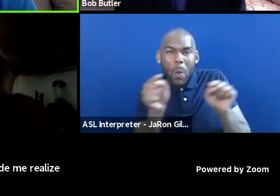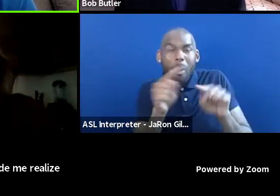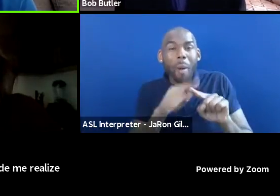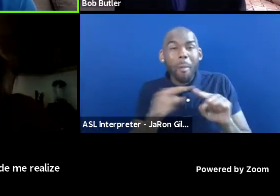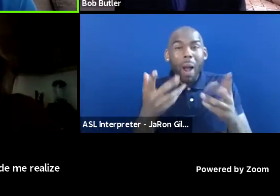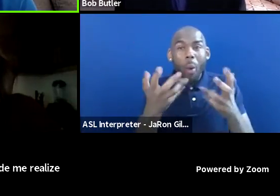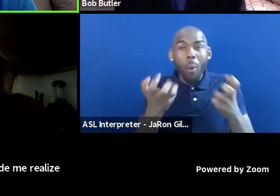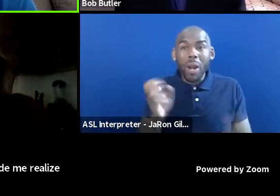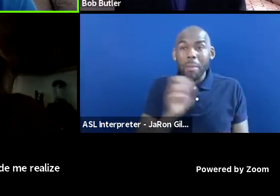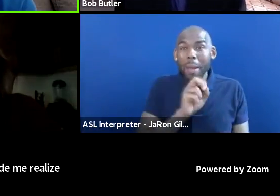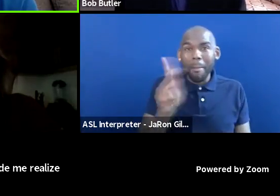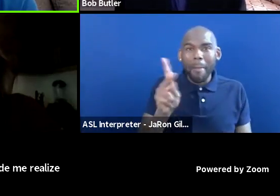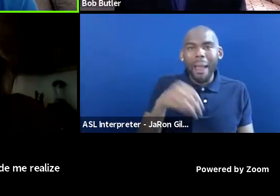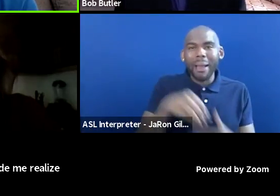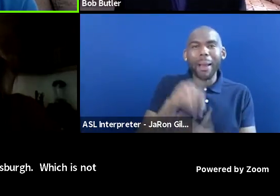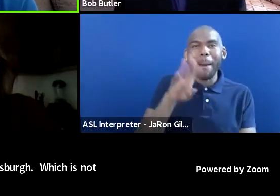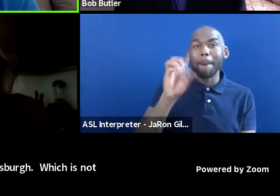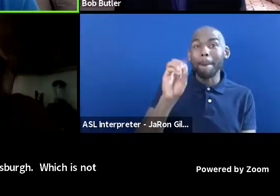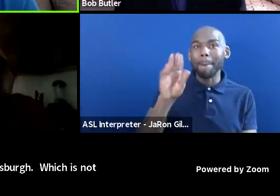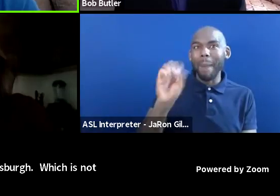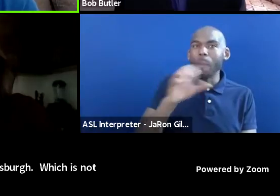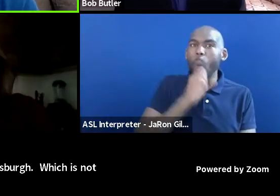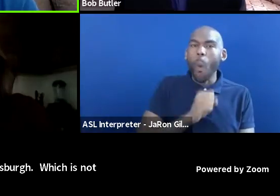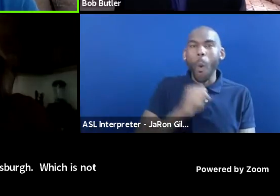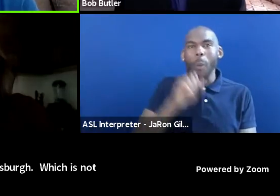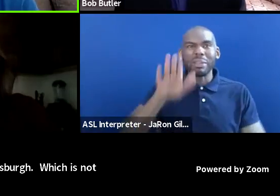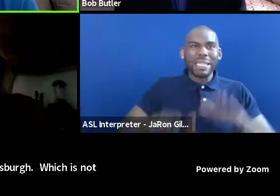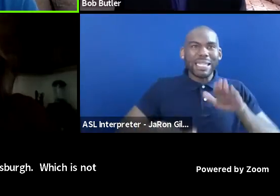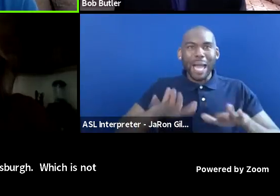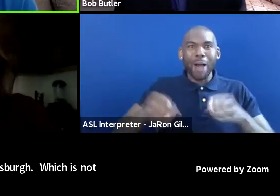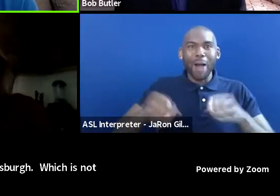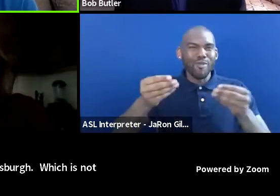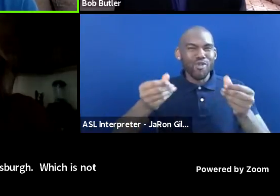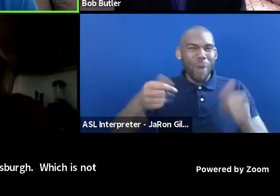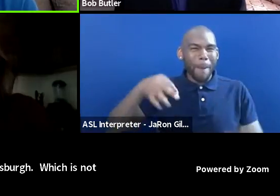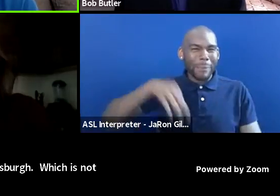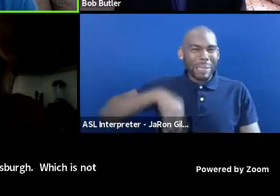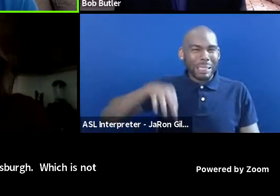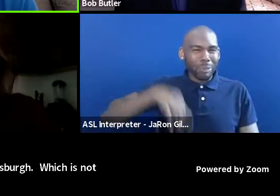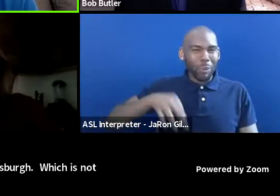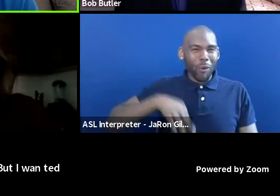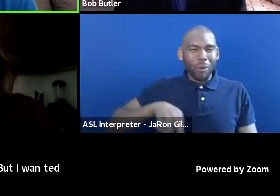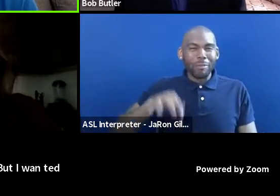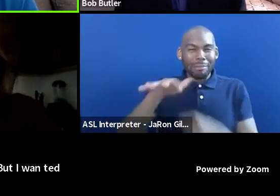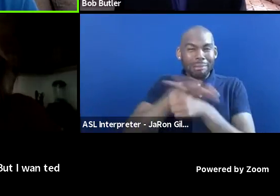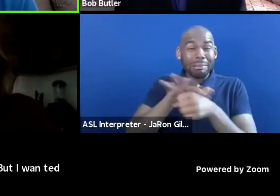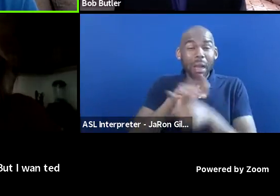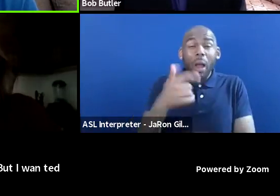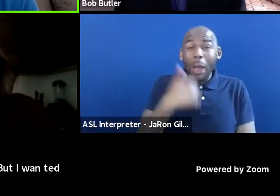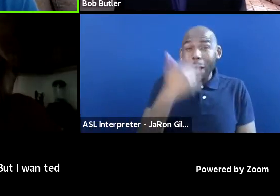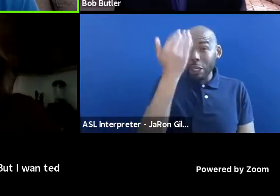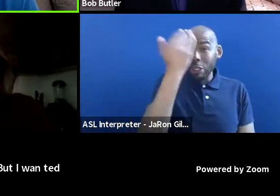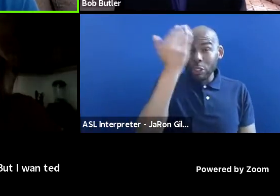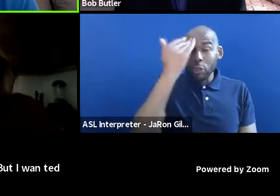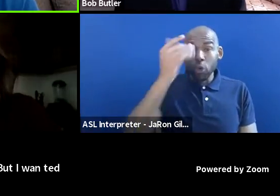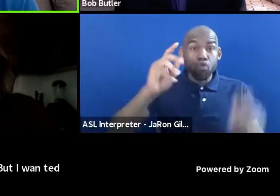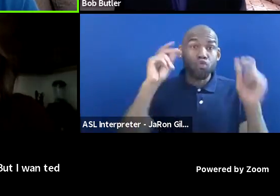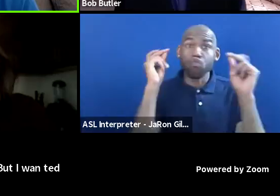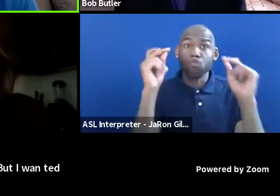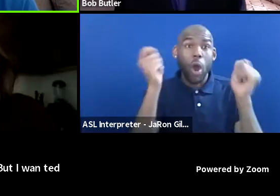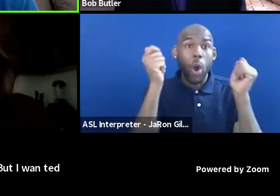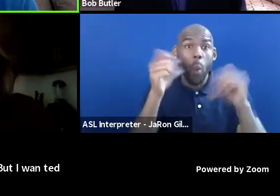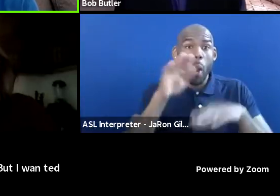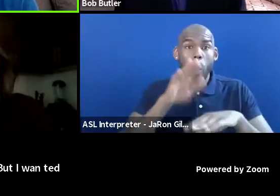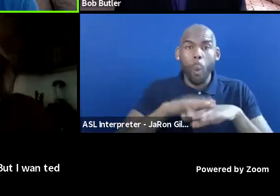stomping grounds here in Pittsburgh. And I knew that it wasn't going to be right away as an on-air reporter